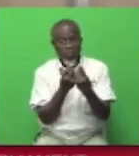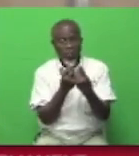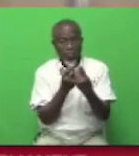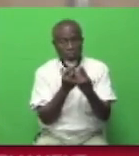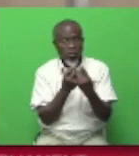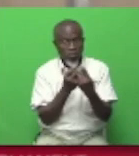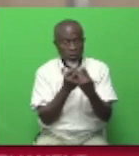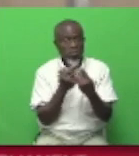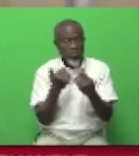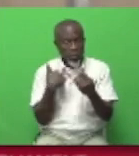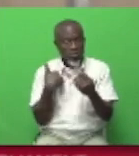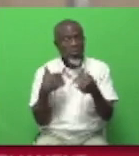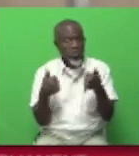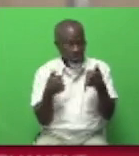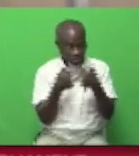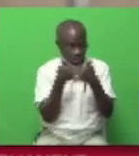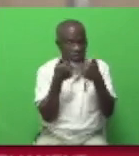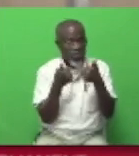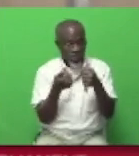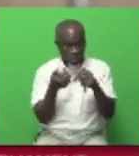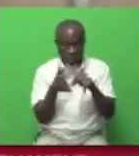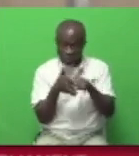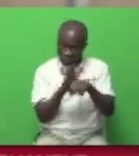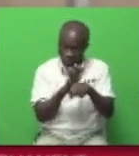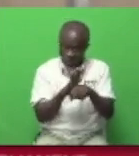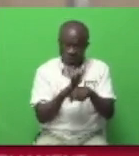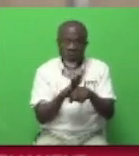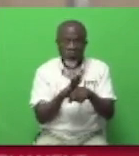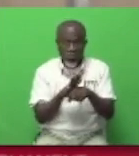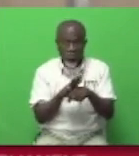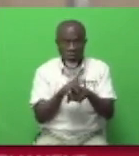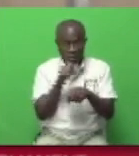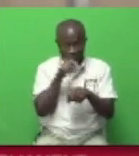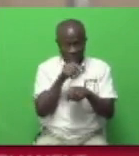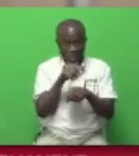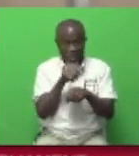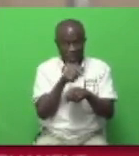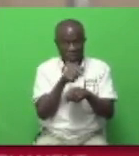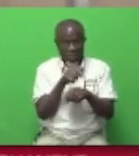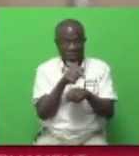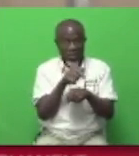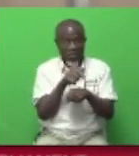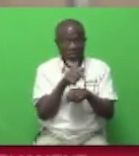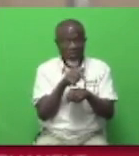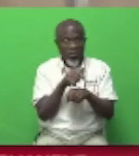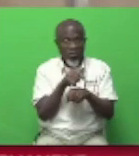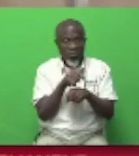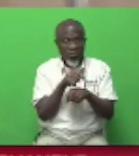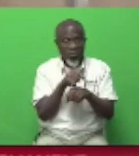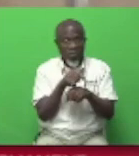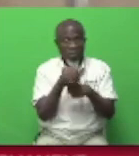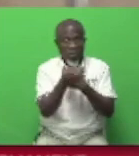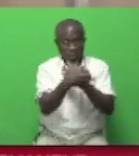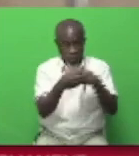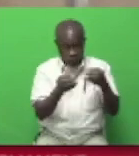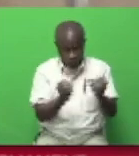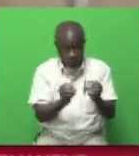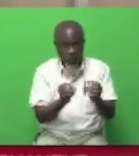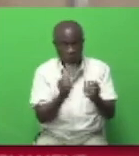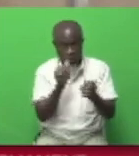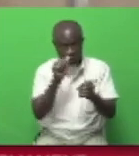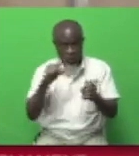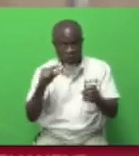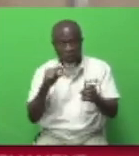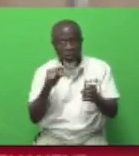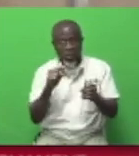President, the challenges that the pandemic had created, this lady, the Registrar General, and the Office of the Attorney General and Ministry